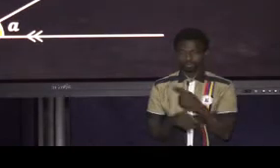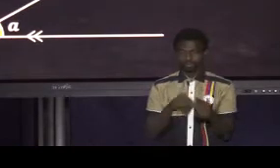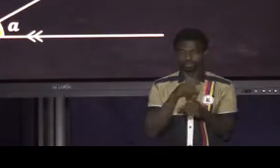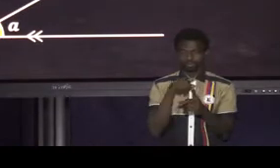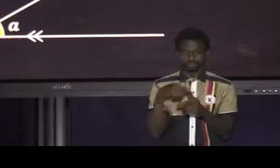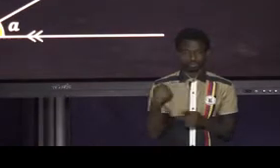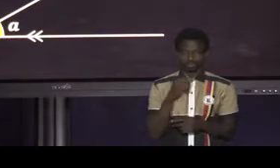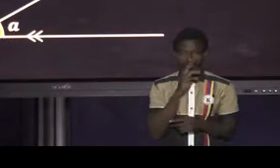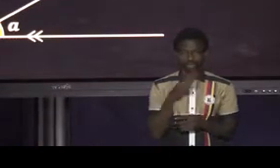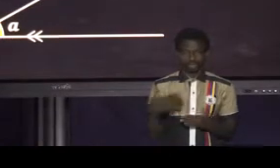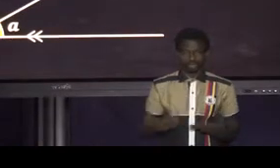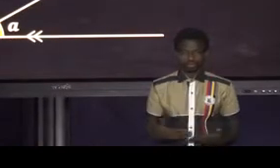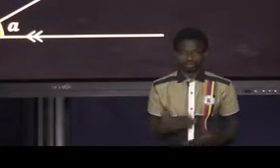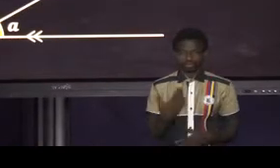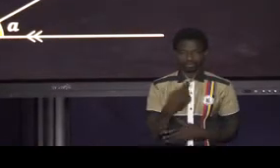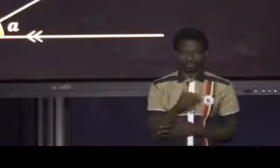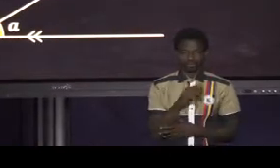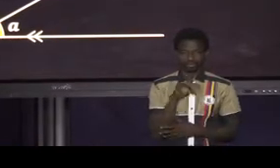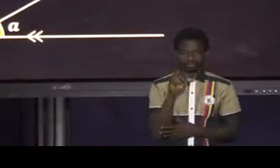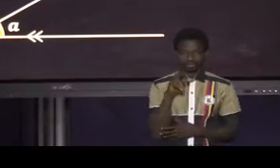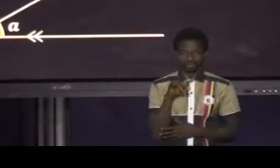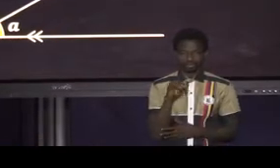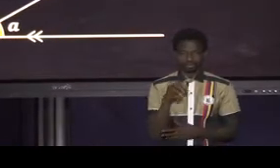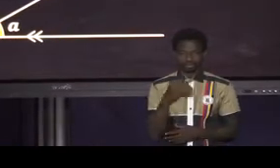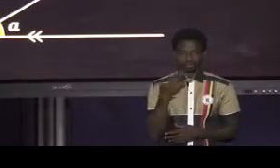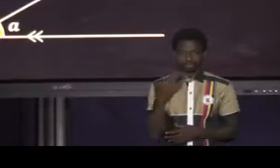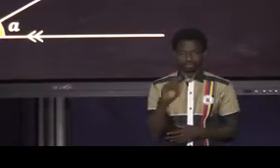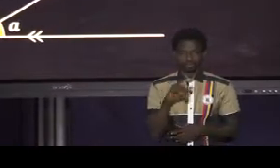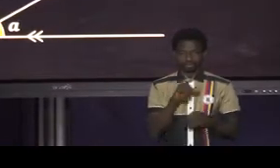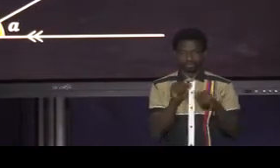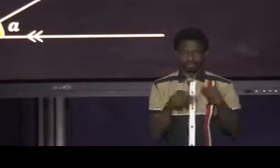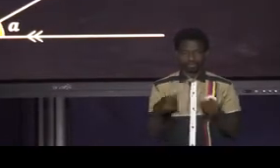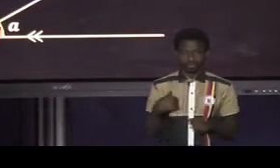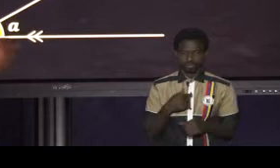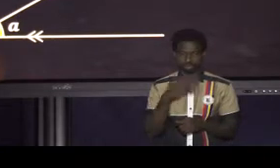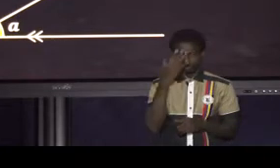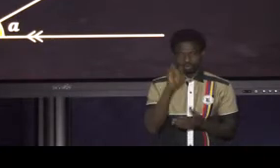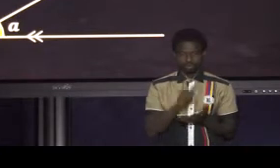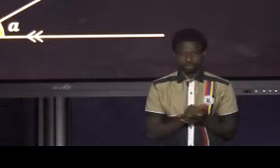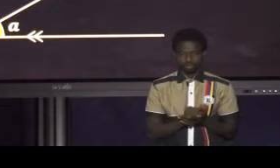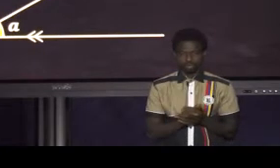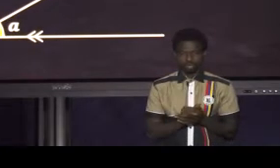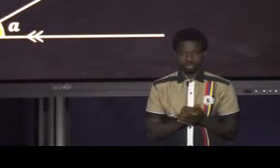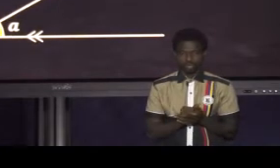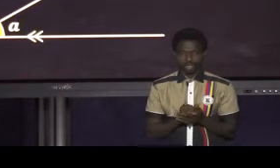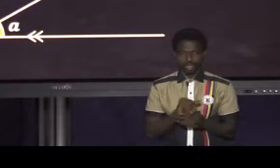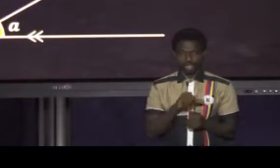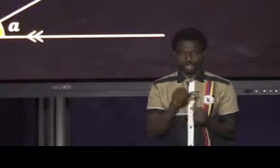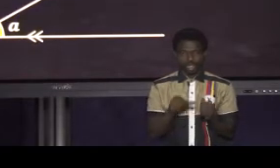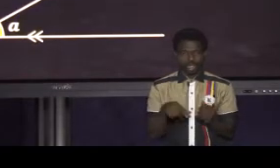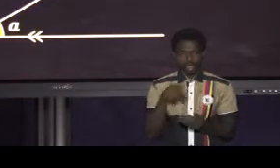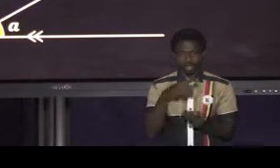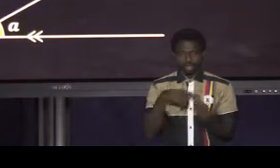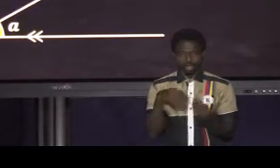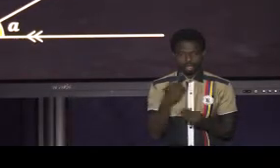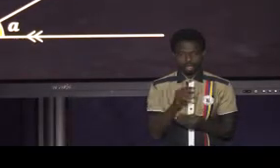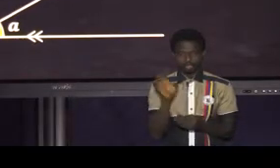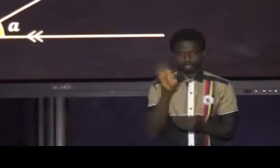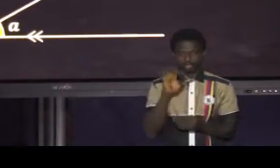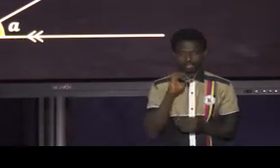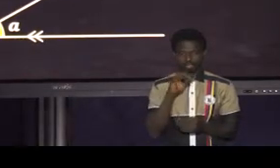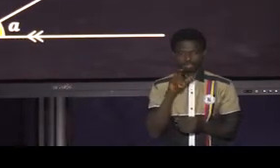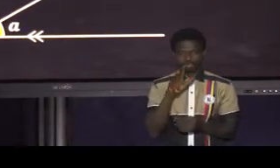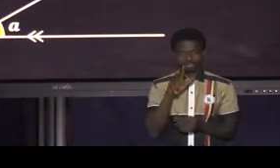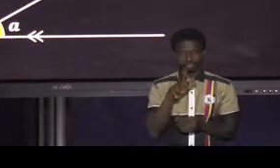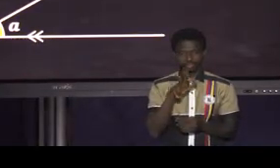were introducing the concept of angles, we discovered that angles round a circle is 360 degrees, but